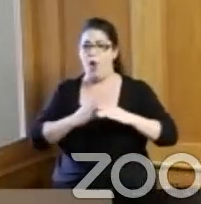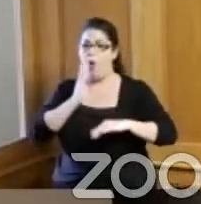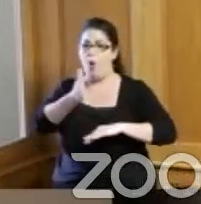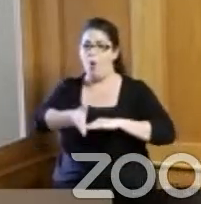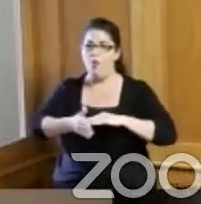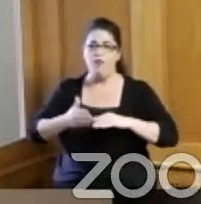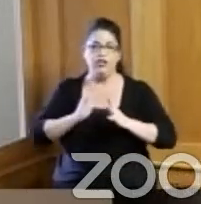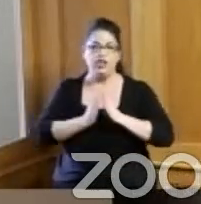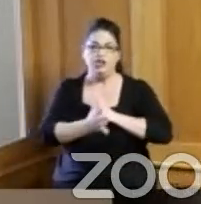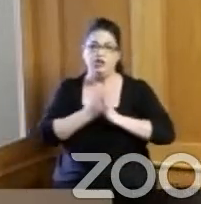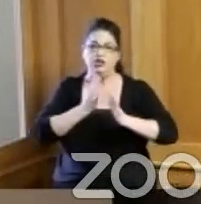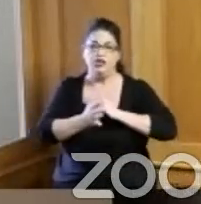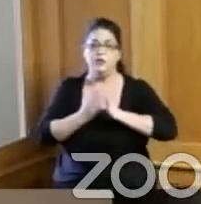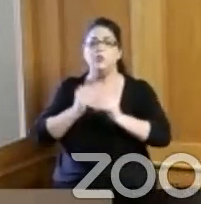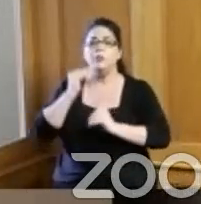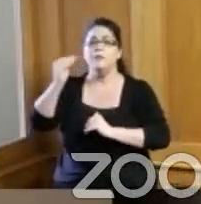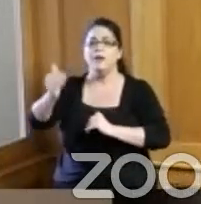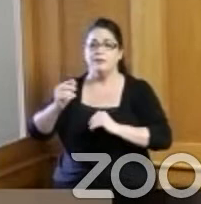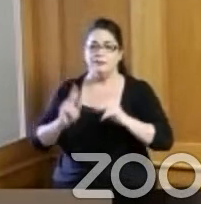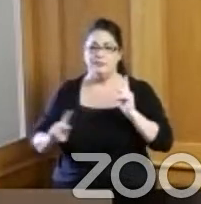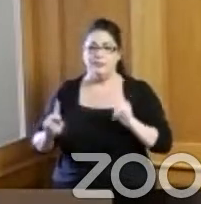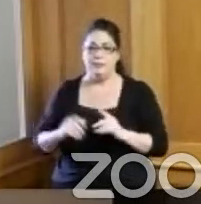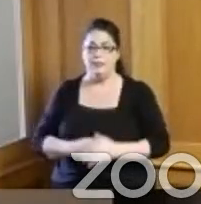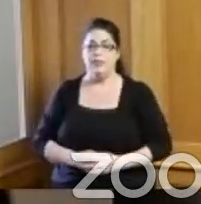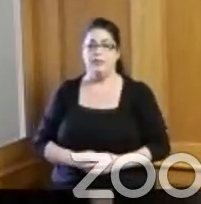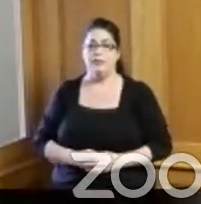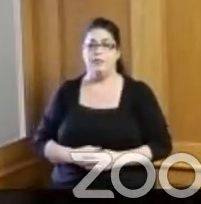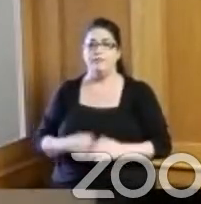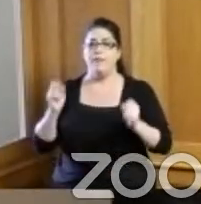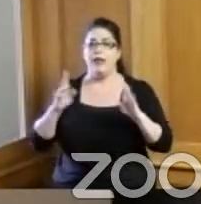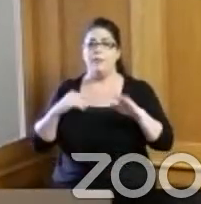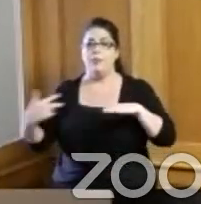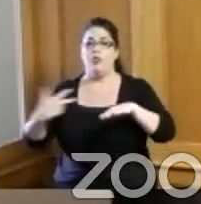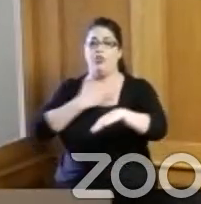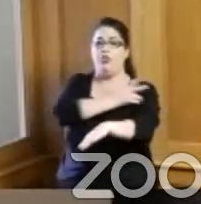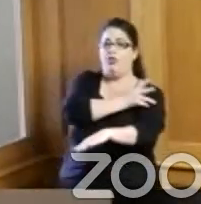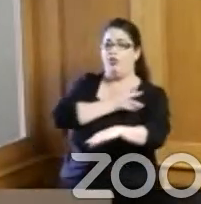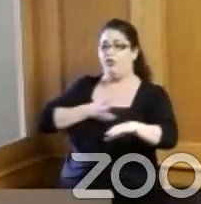with traffic, and we got a lot of people that are detouring around.